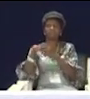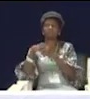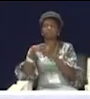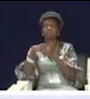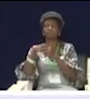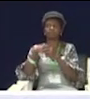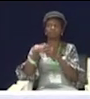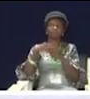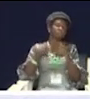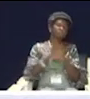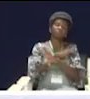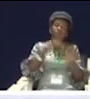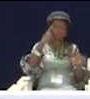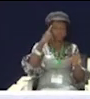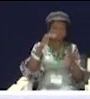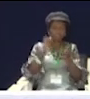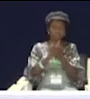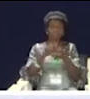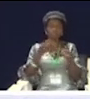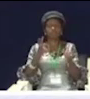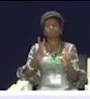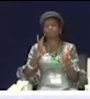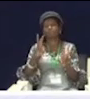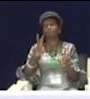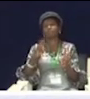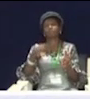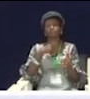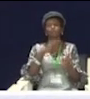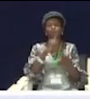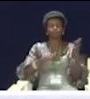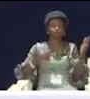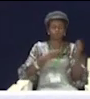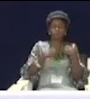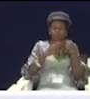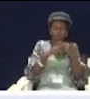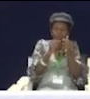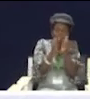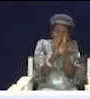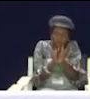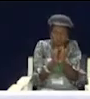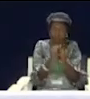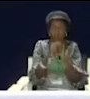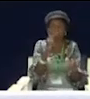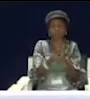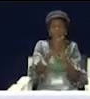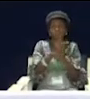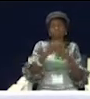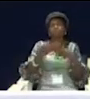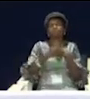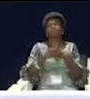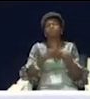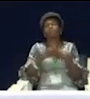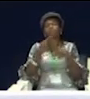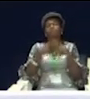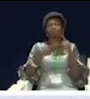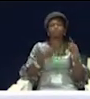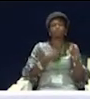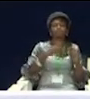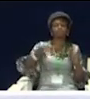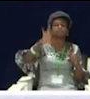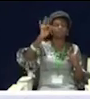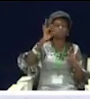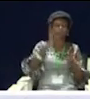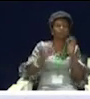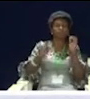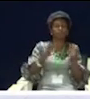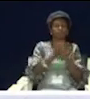We don't think that way. What we have, we want to hold. But you discover, if you